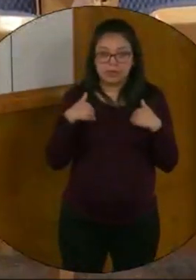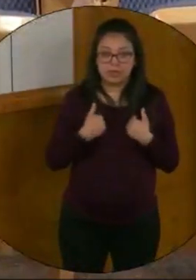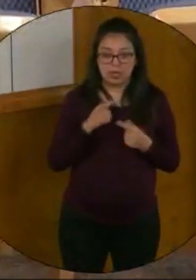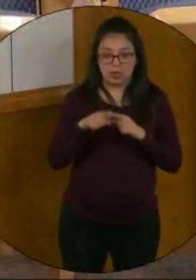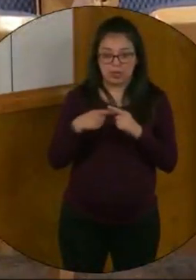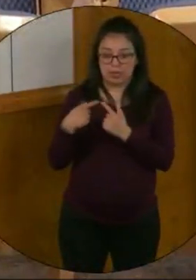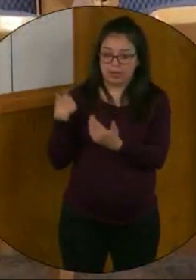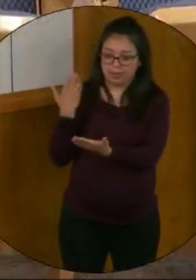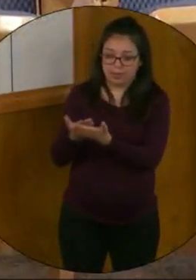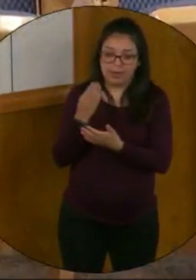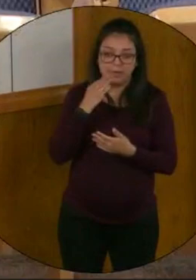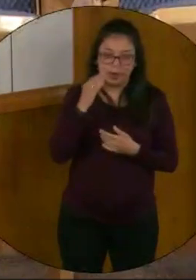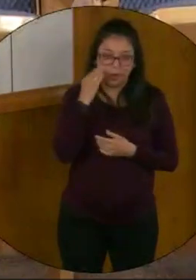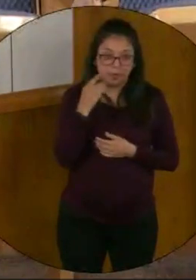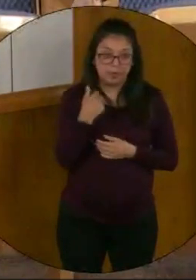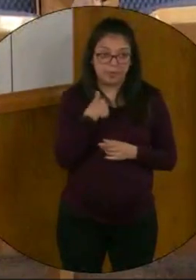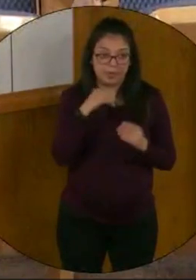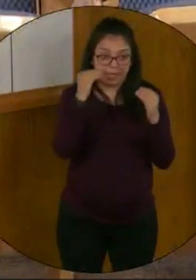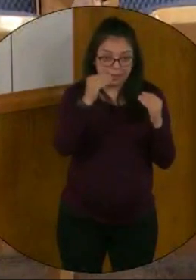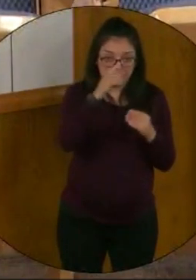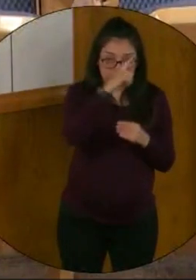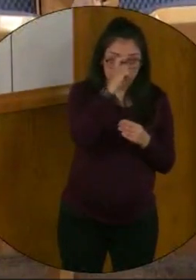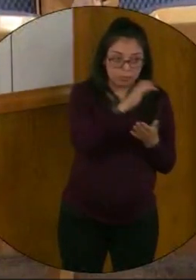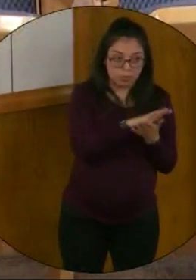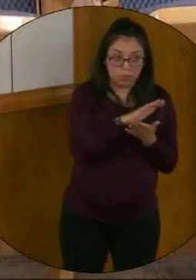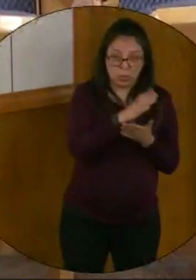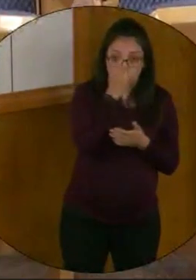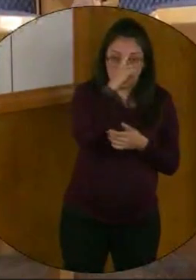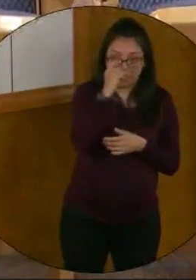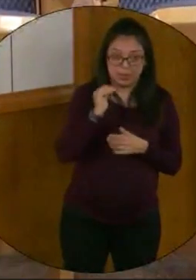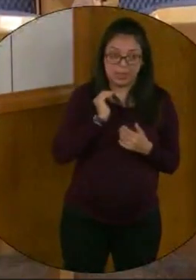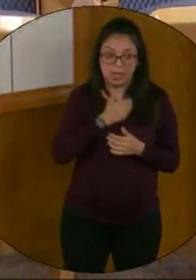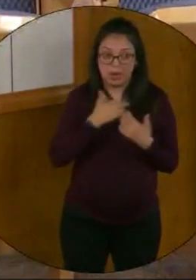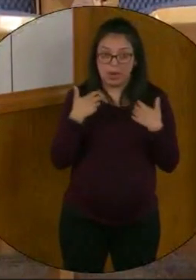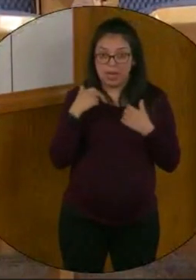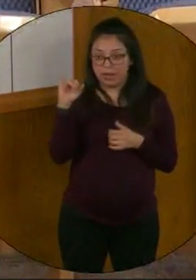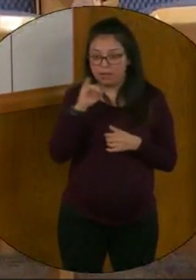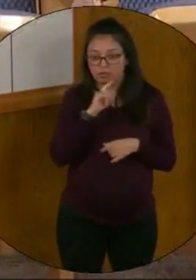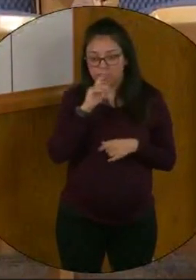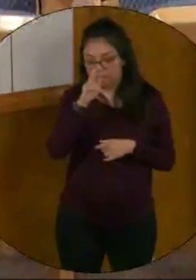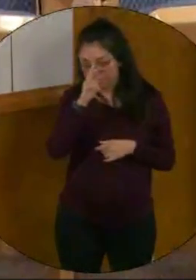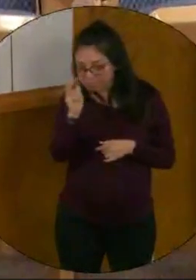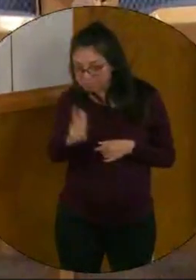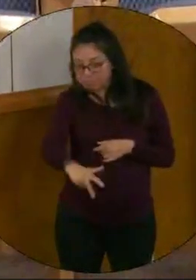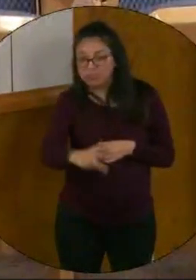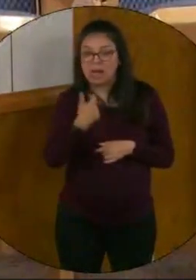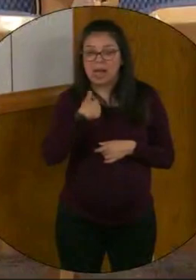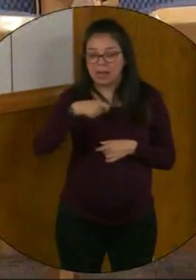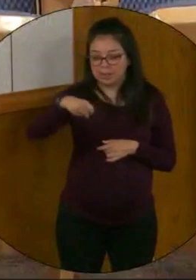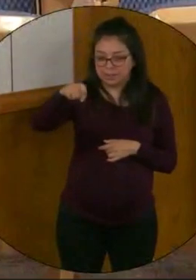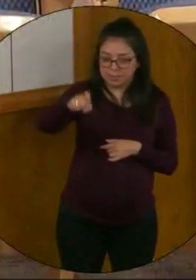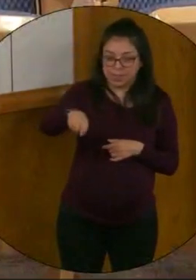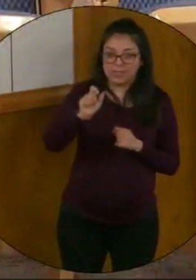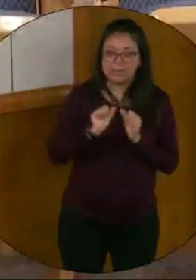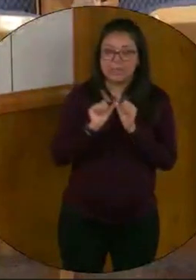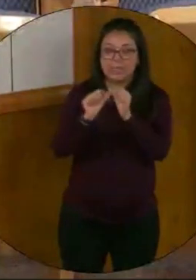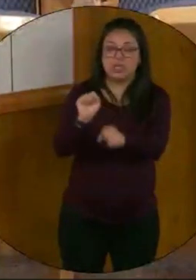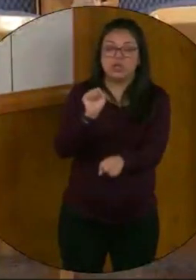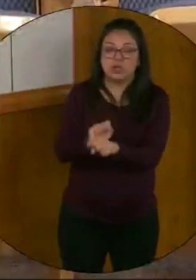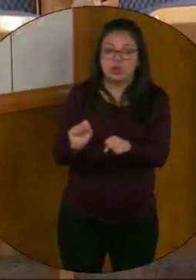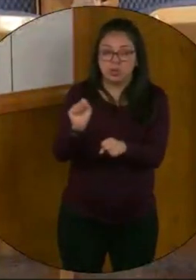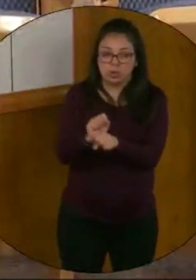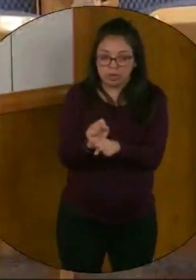home. I teach summer school because our health insurance is so poor that I need to continue